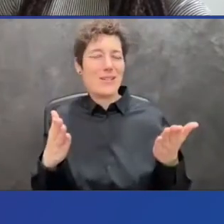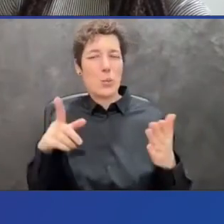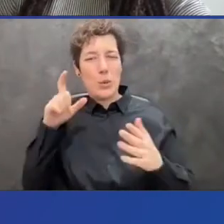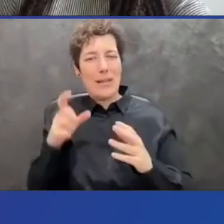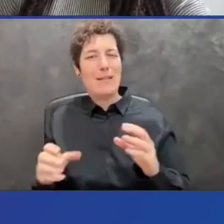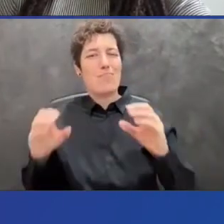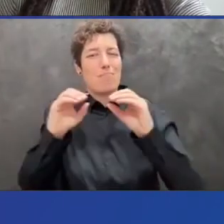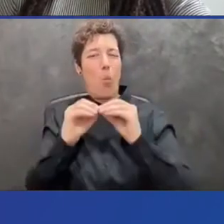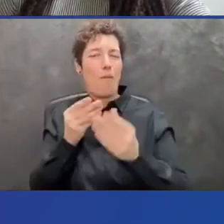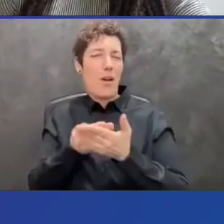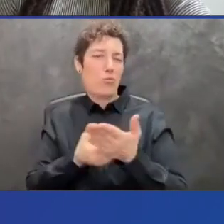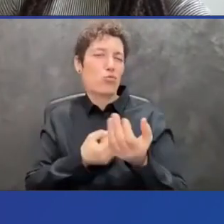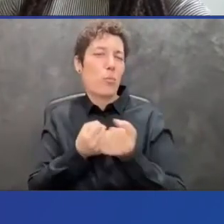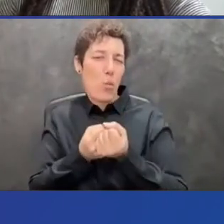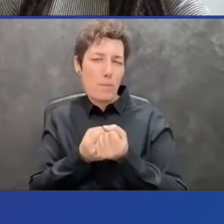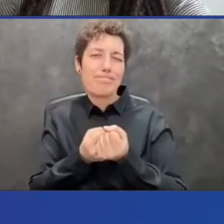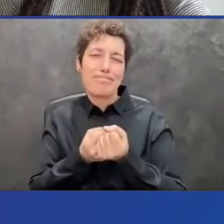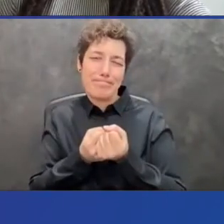quicker